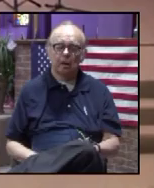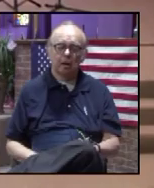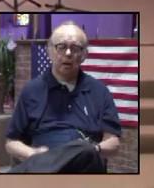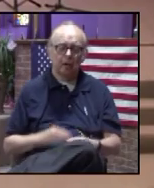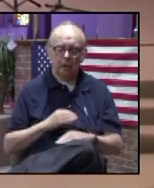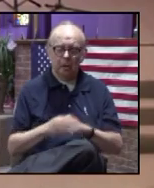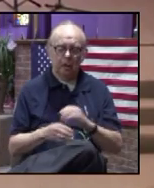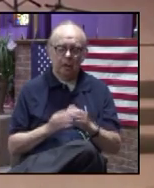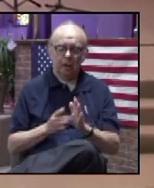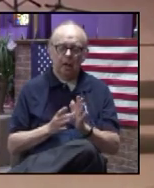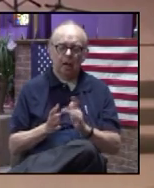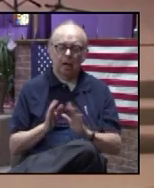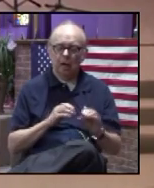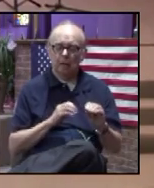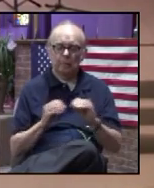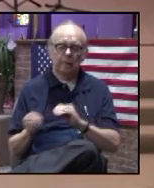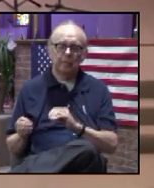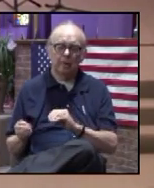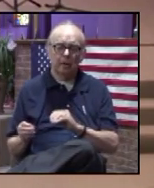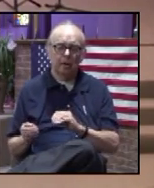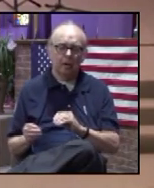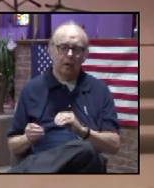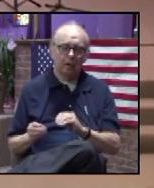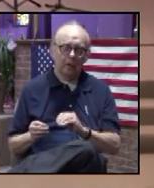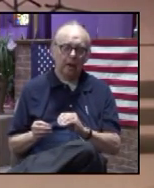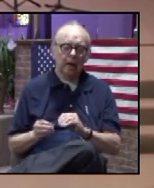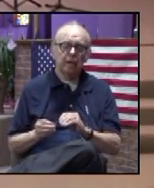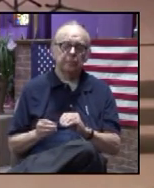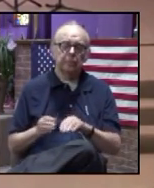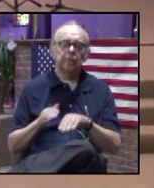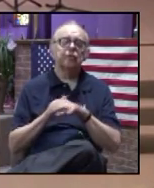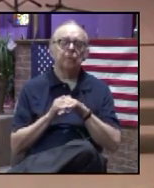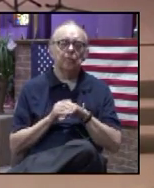wrapped Jesus up and put him in the sepulcher.